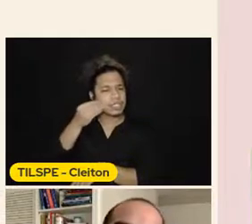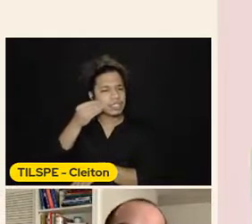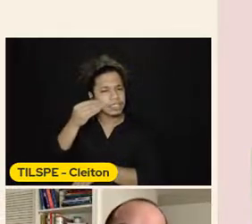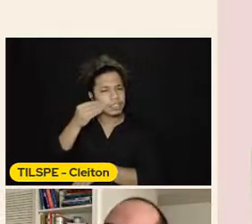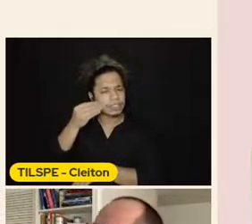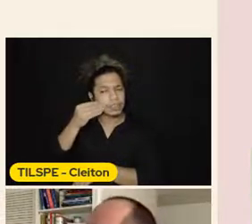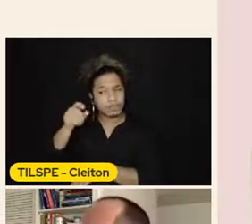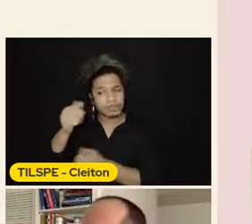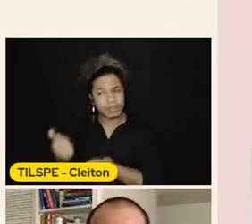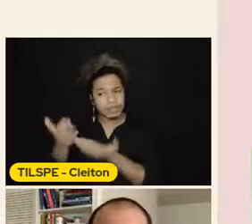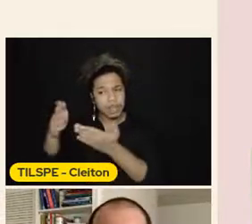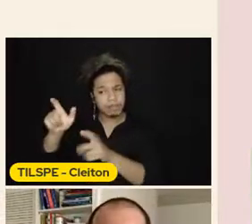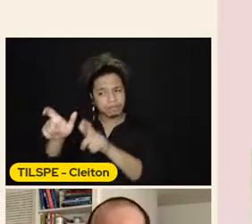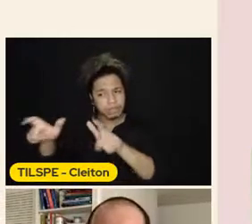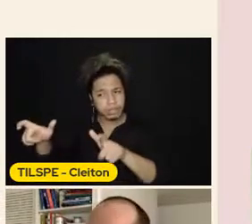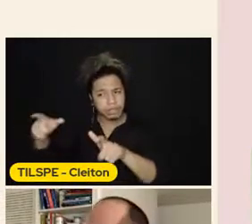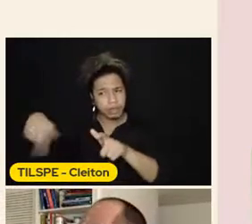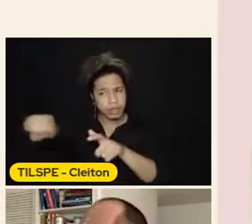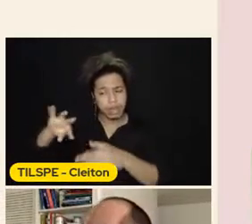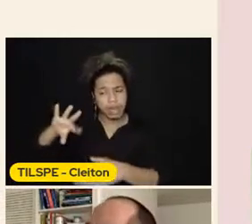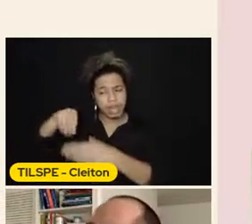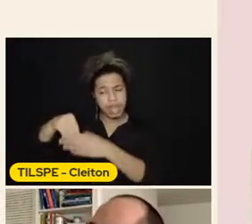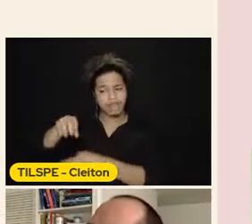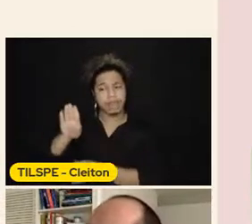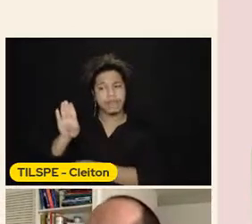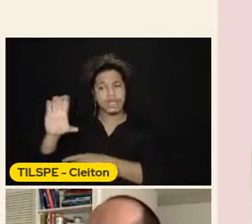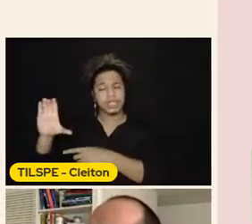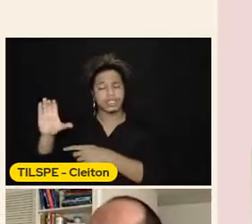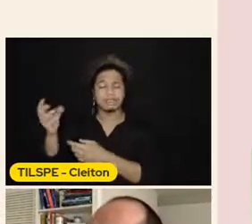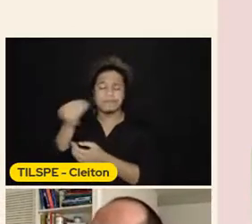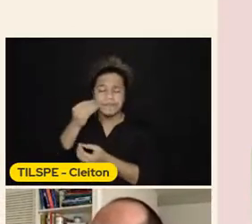Peoples societies in British Columbia and Canada.